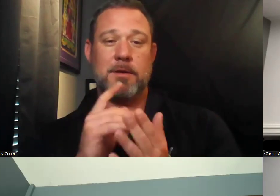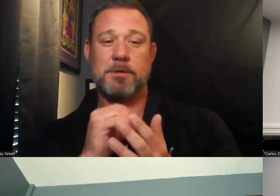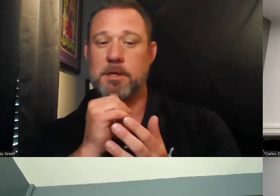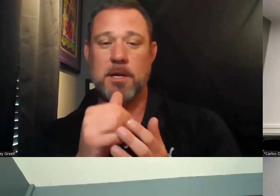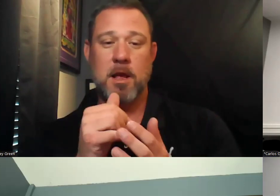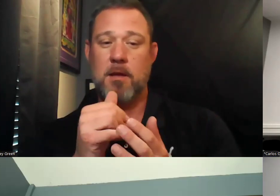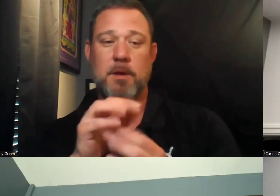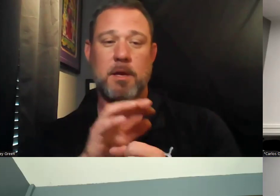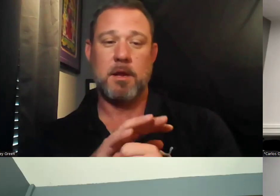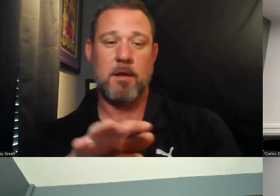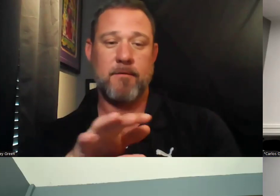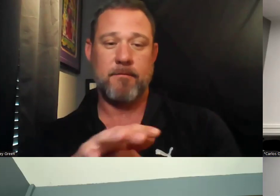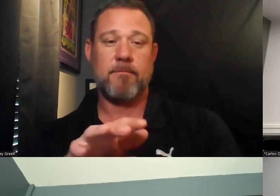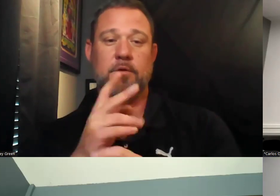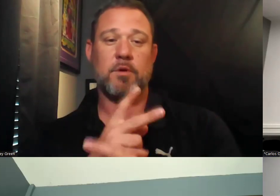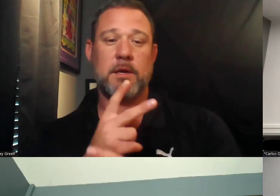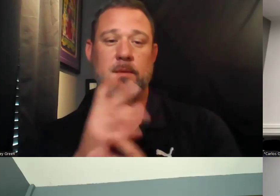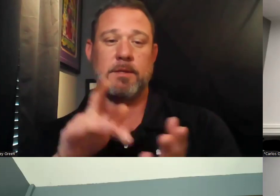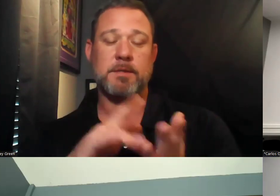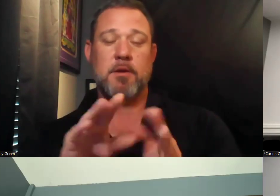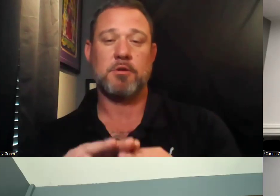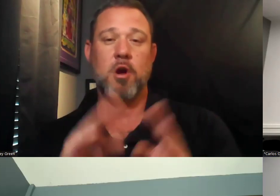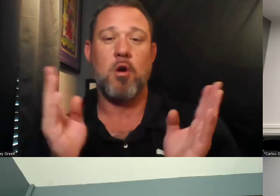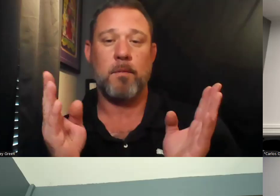be sufficient to keep those centers open.